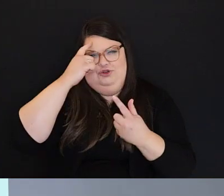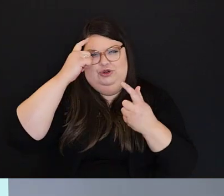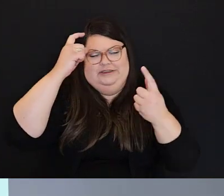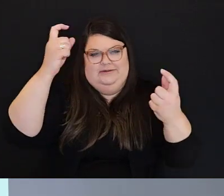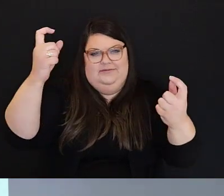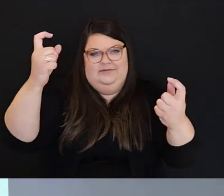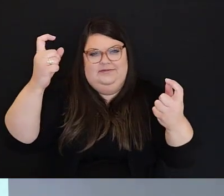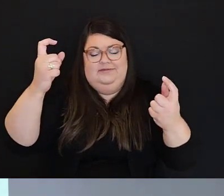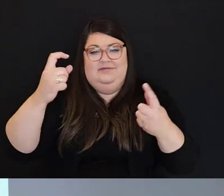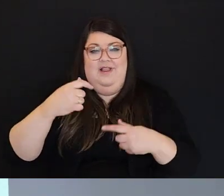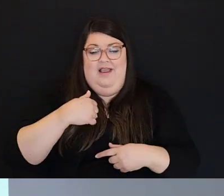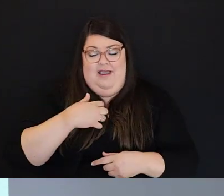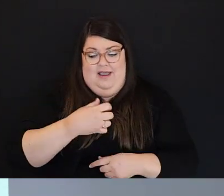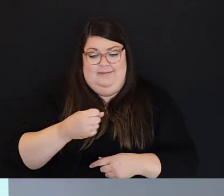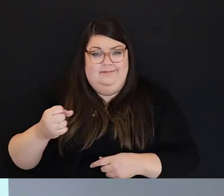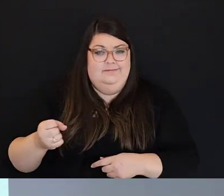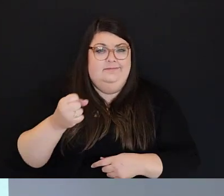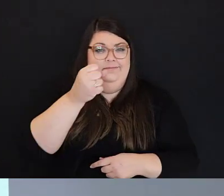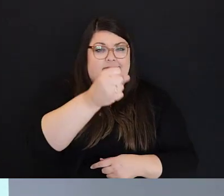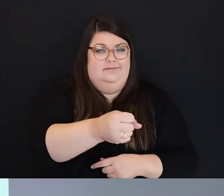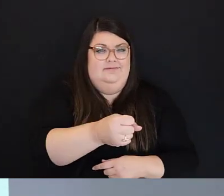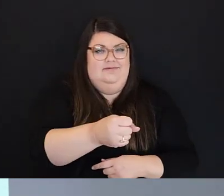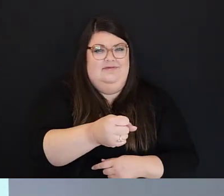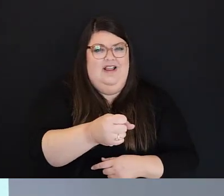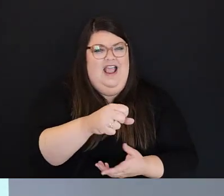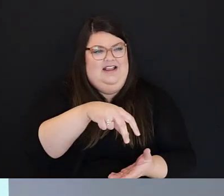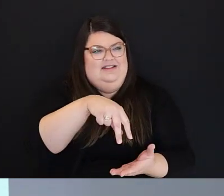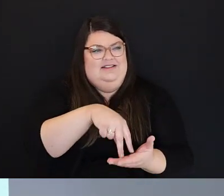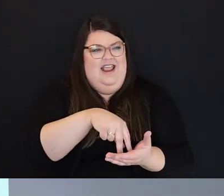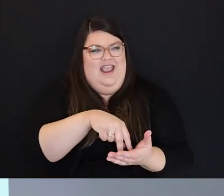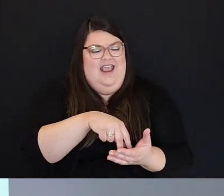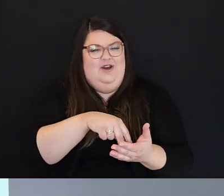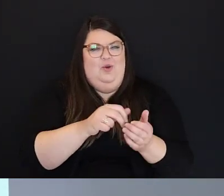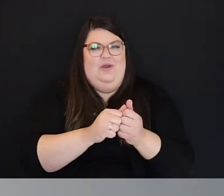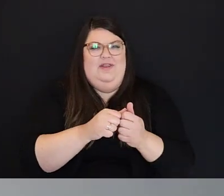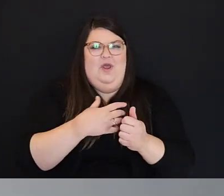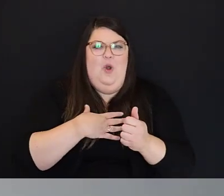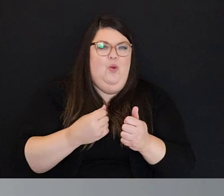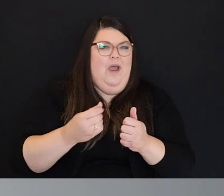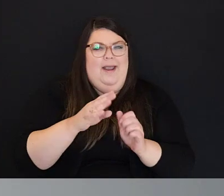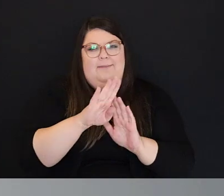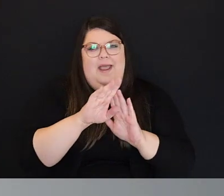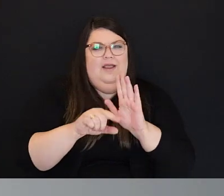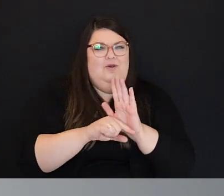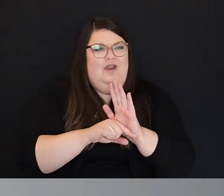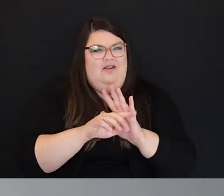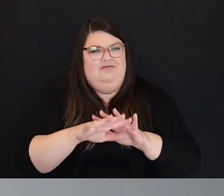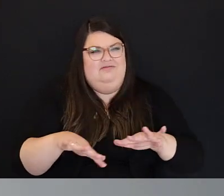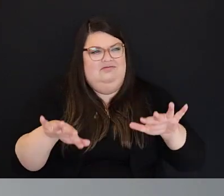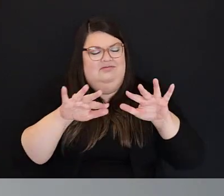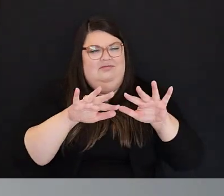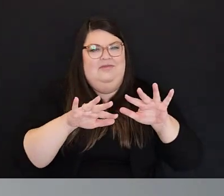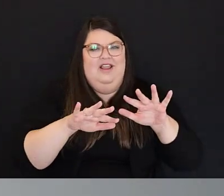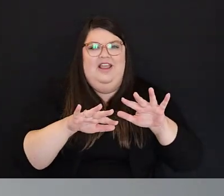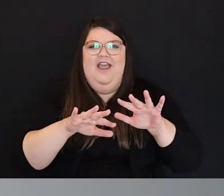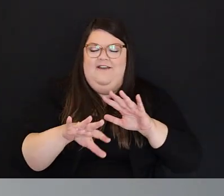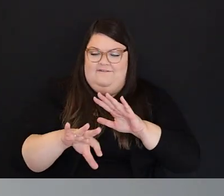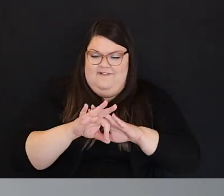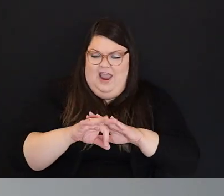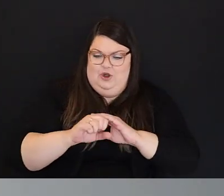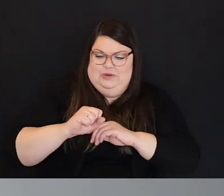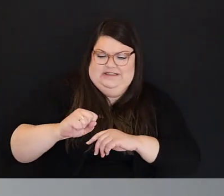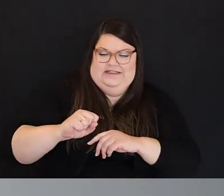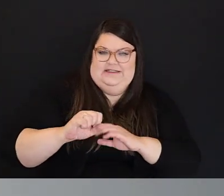Transplanted, I stand resolute against a white background. Find resistance at the bottom.